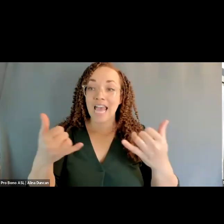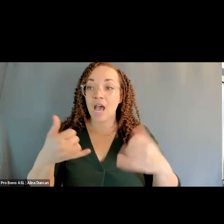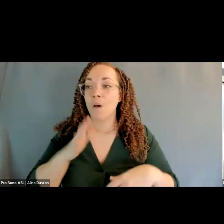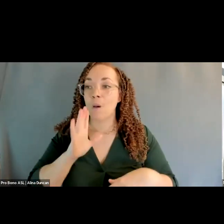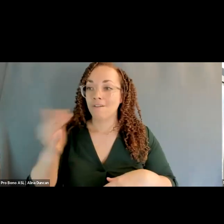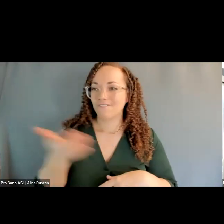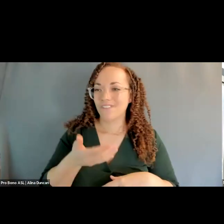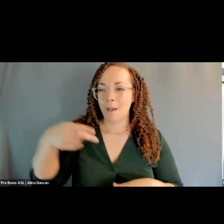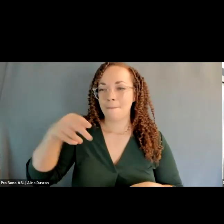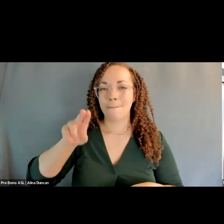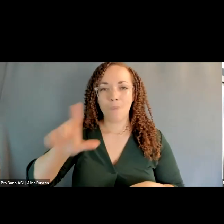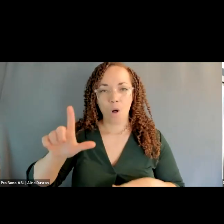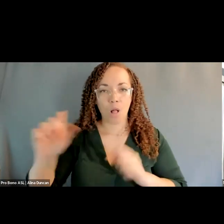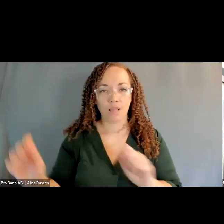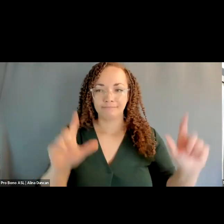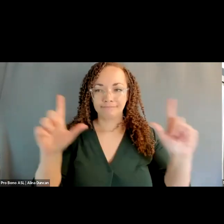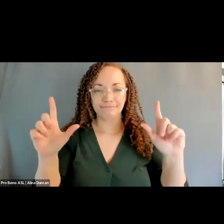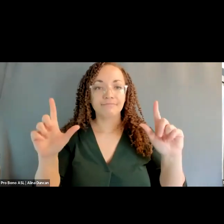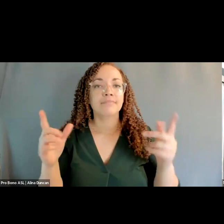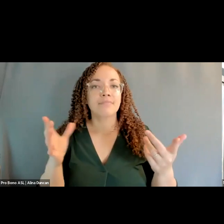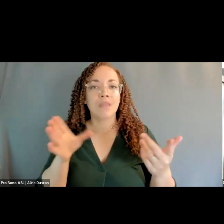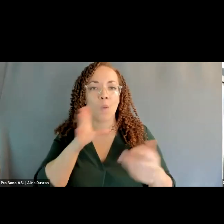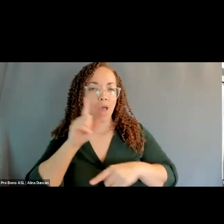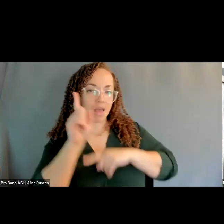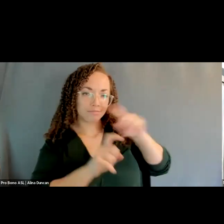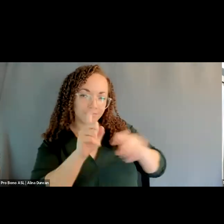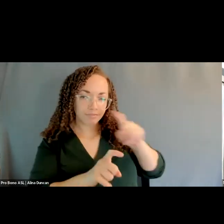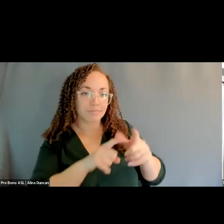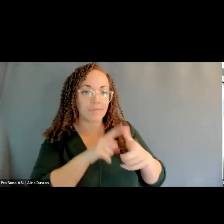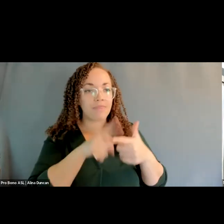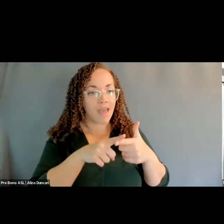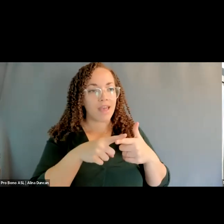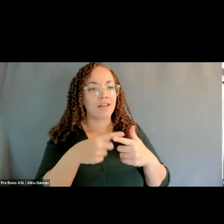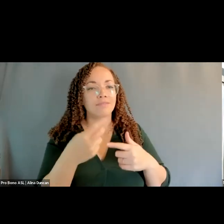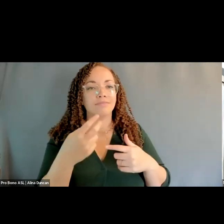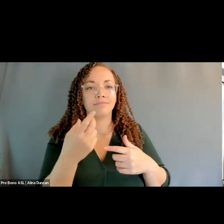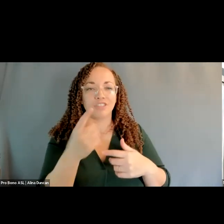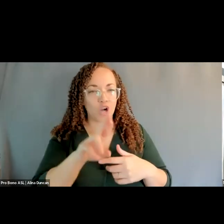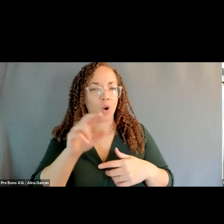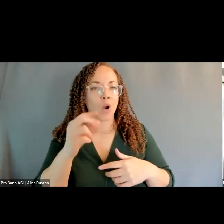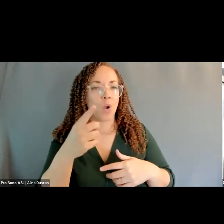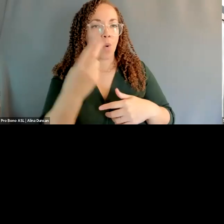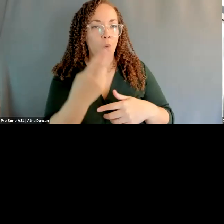and I'll go ahead and ask him some questions and then invite you back. If that's okay.